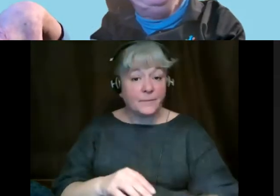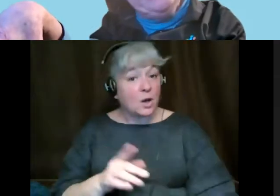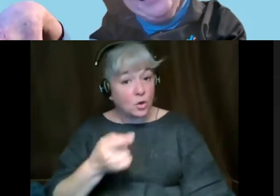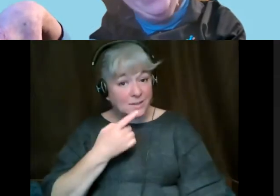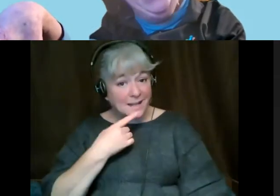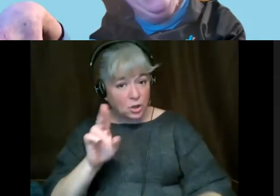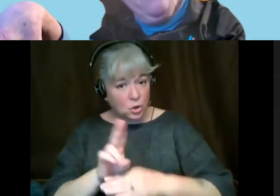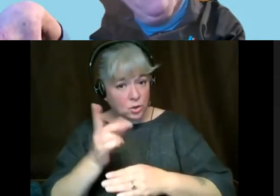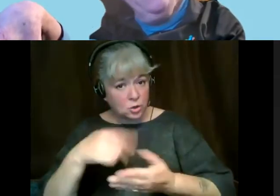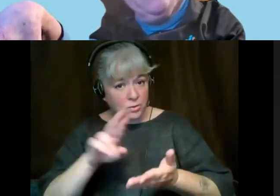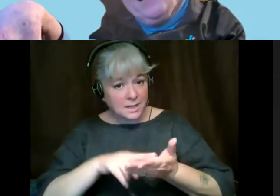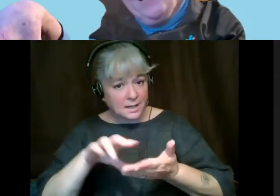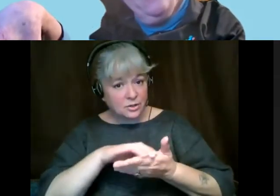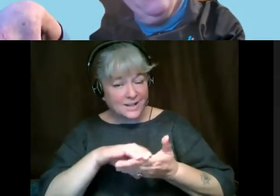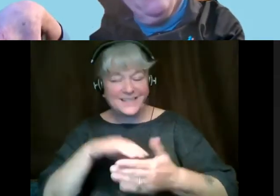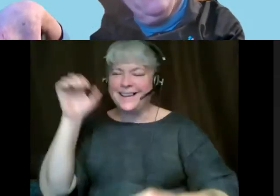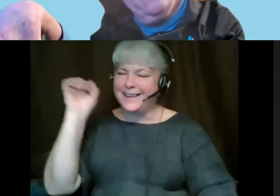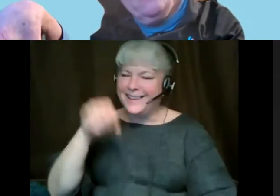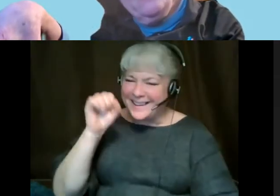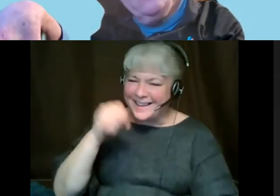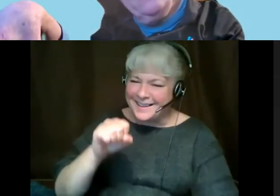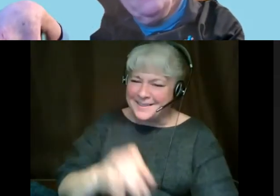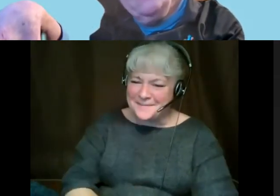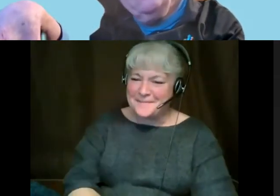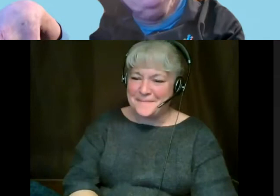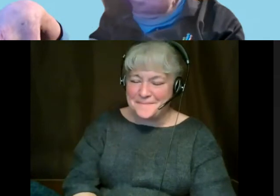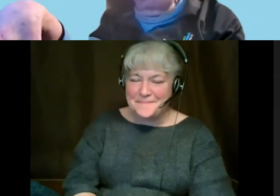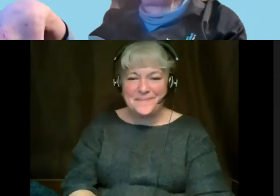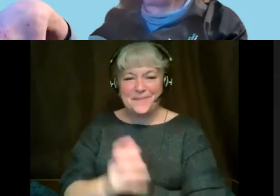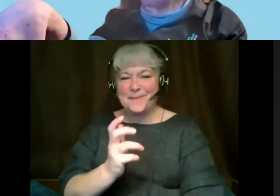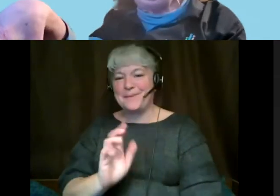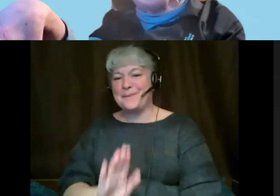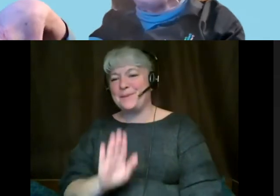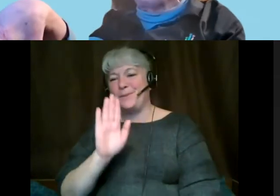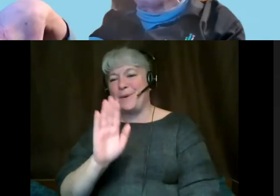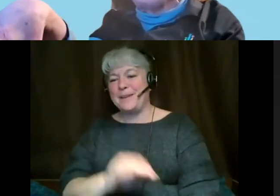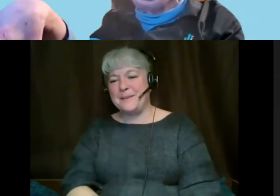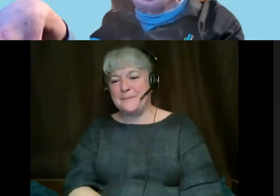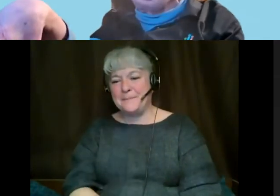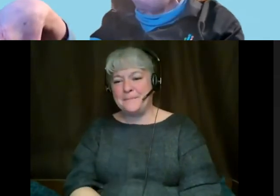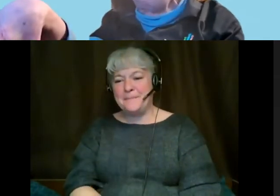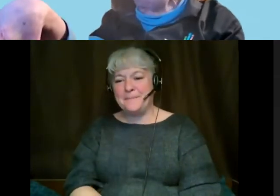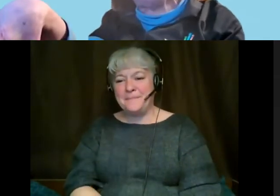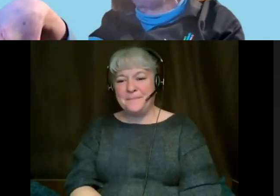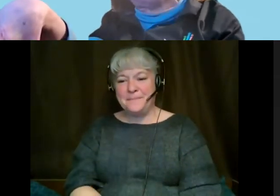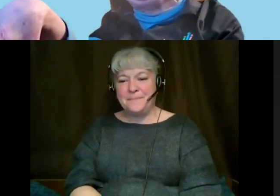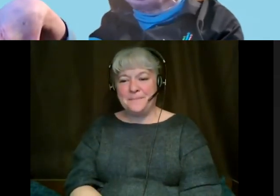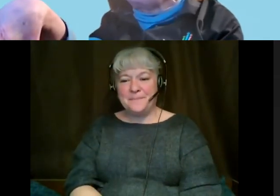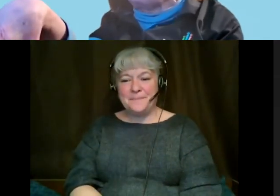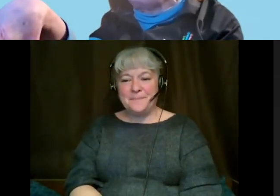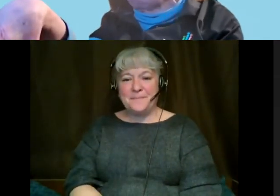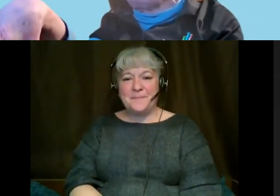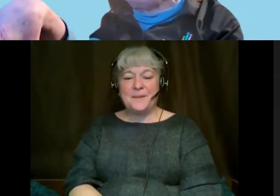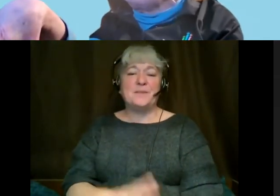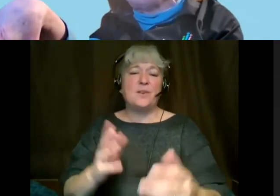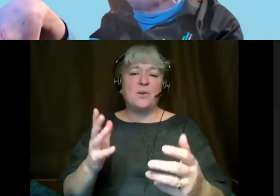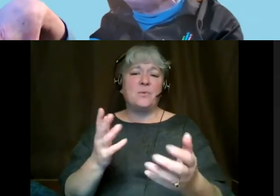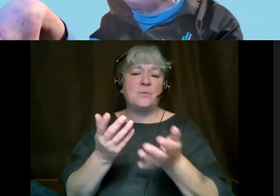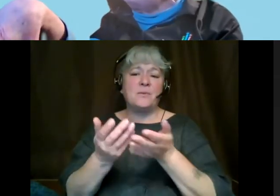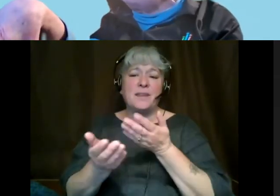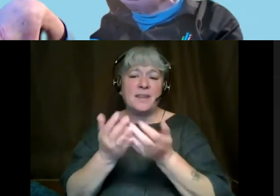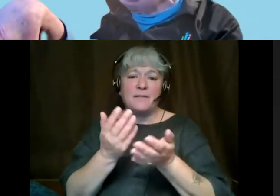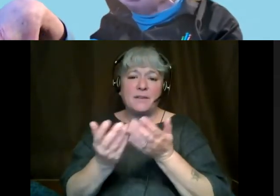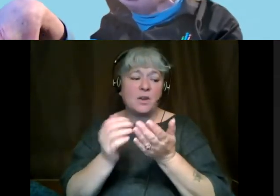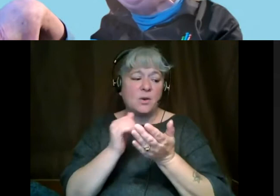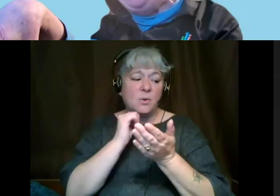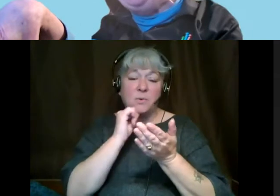right? Yeah. That is great. So Great. So even though it didn't